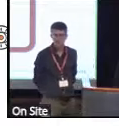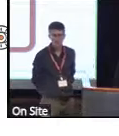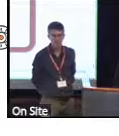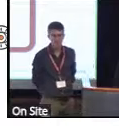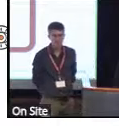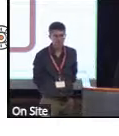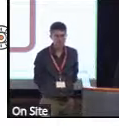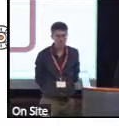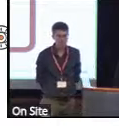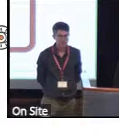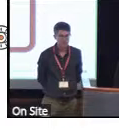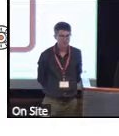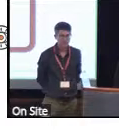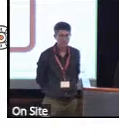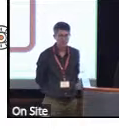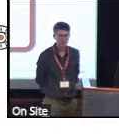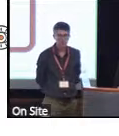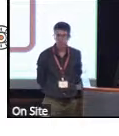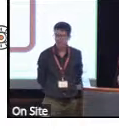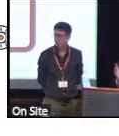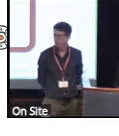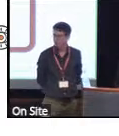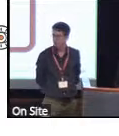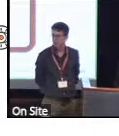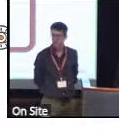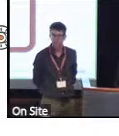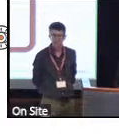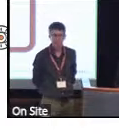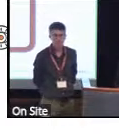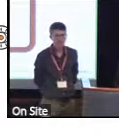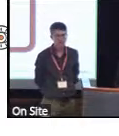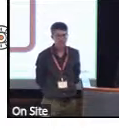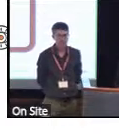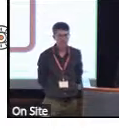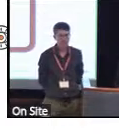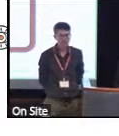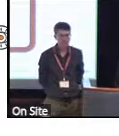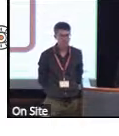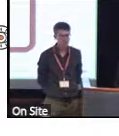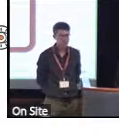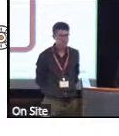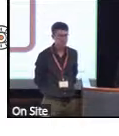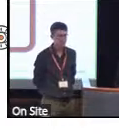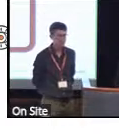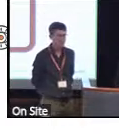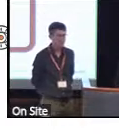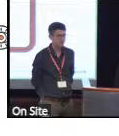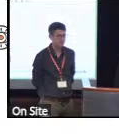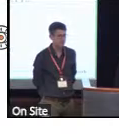for us. But if you have any that come up in the next couple of days, then we would love to have them.